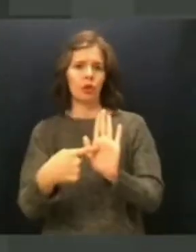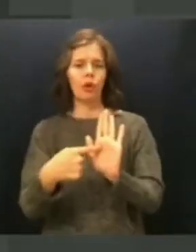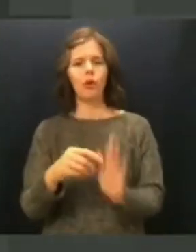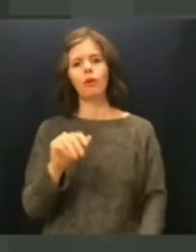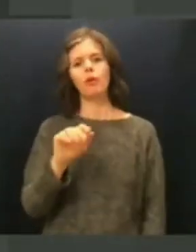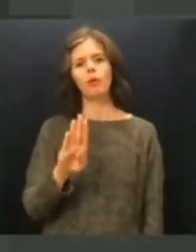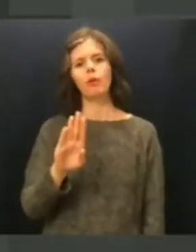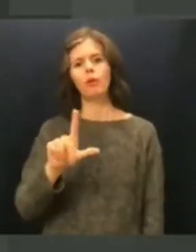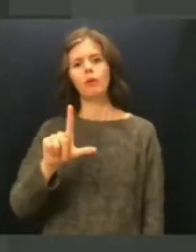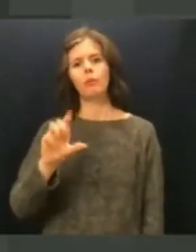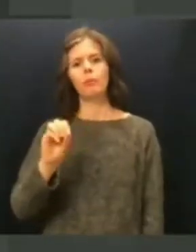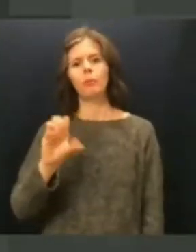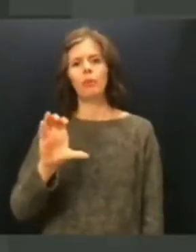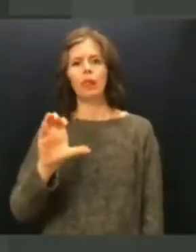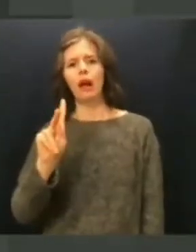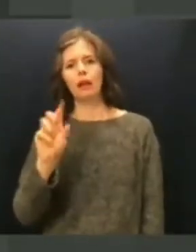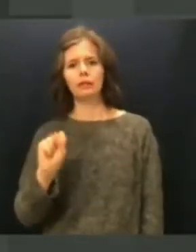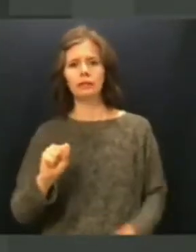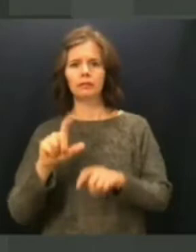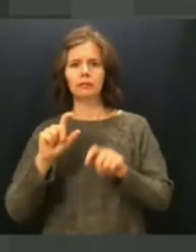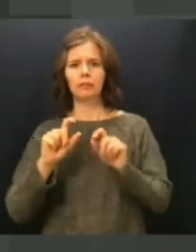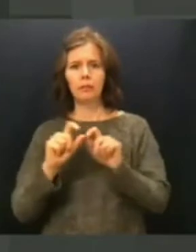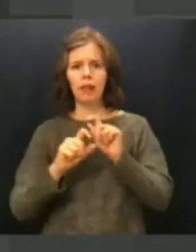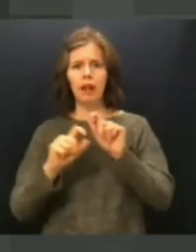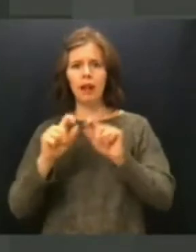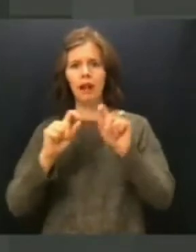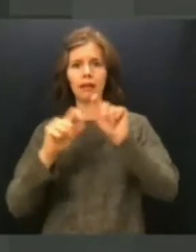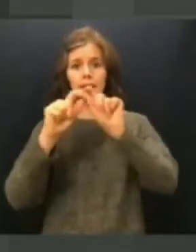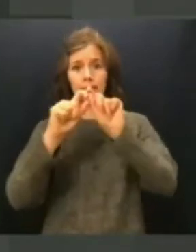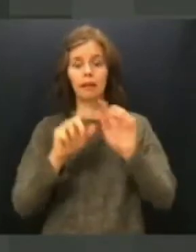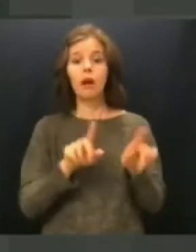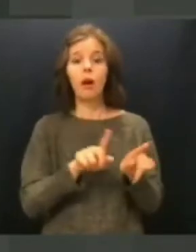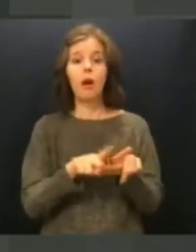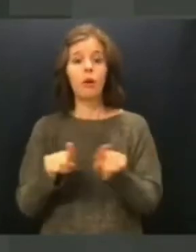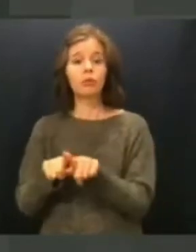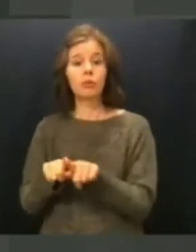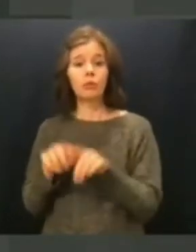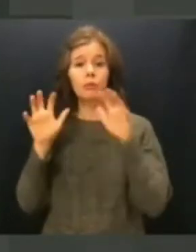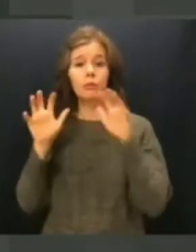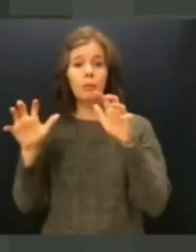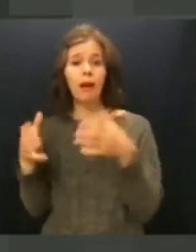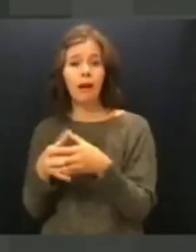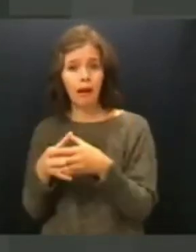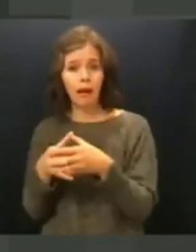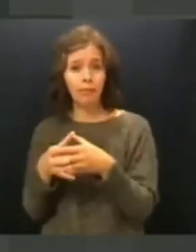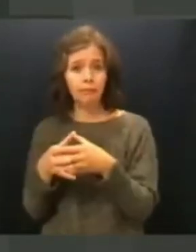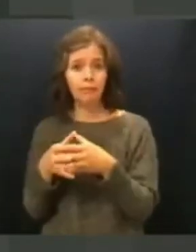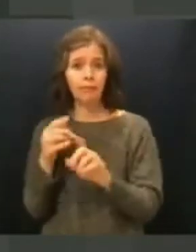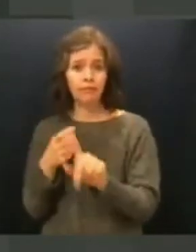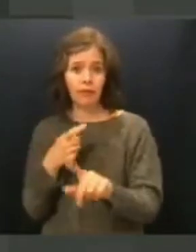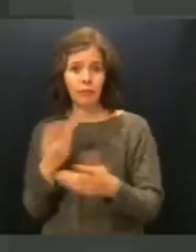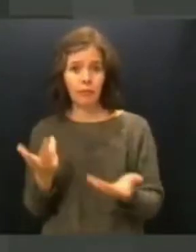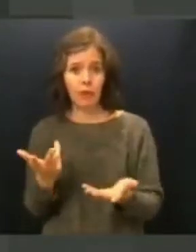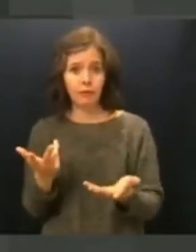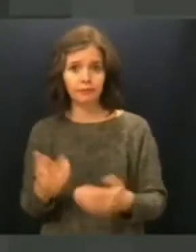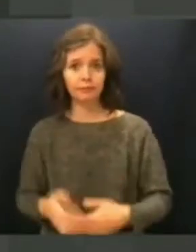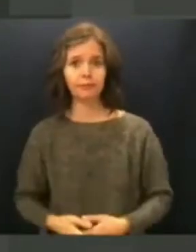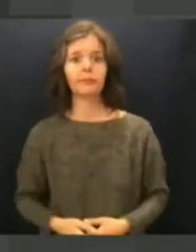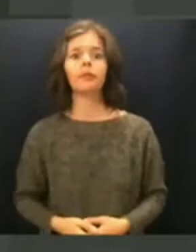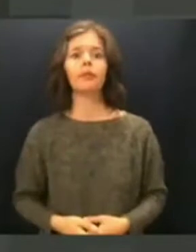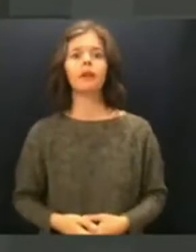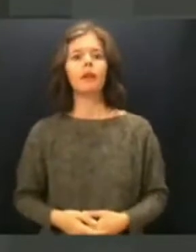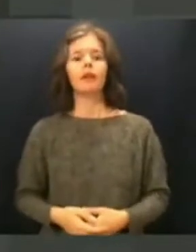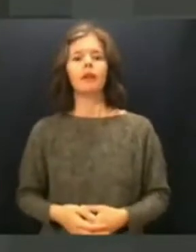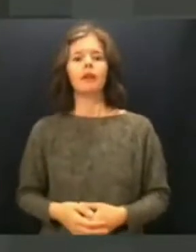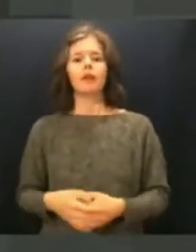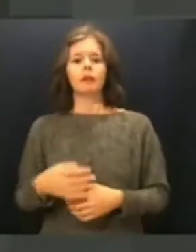that comes from it. So if we look at the video, we can actually see that it's basically this growth, and this is